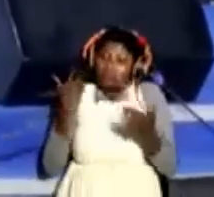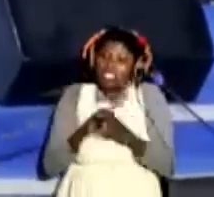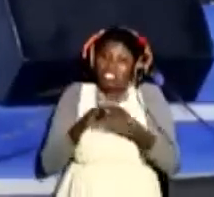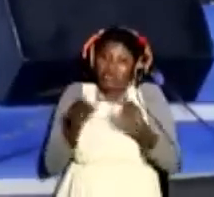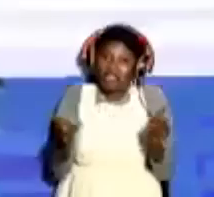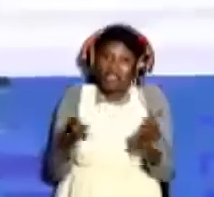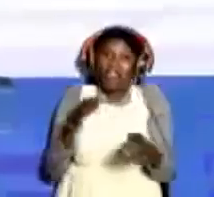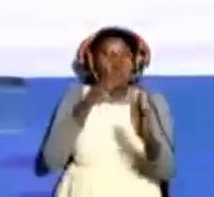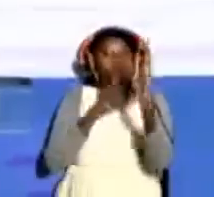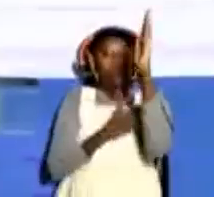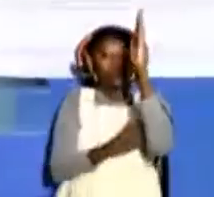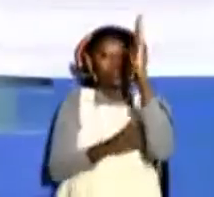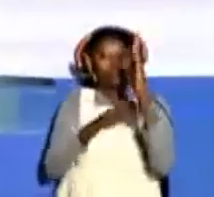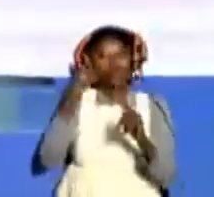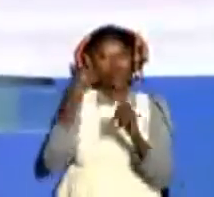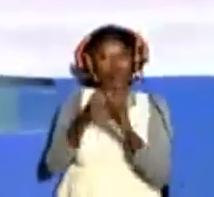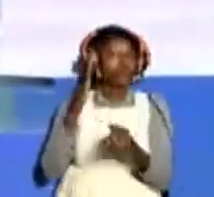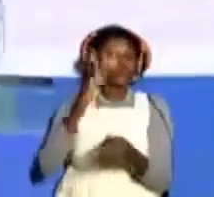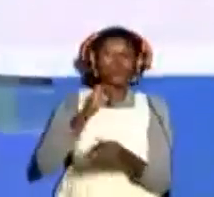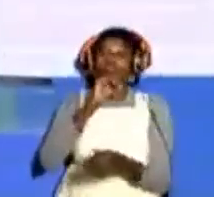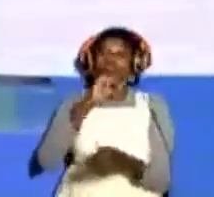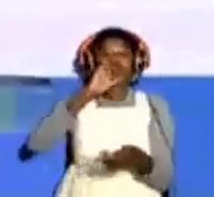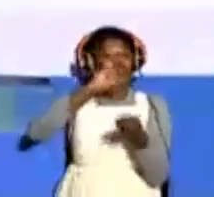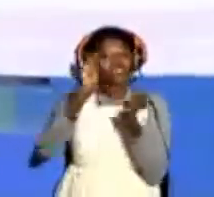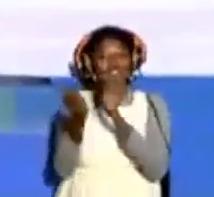God's word will not change.